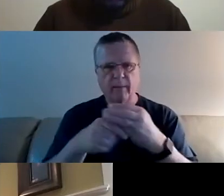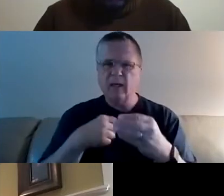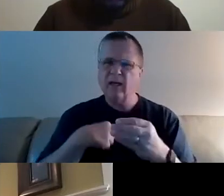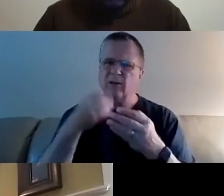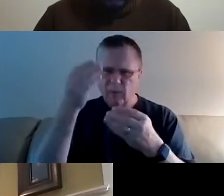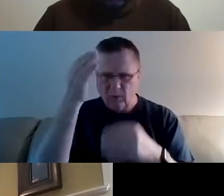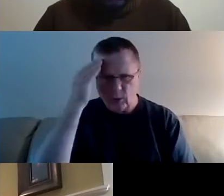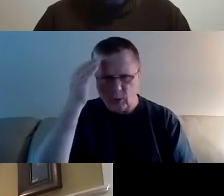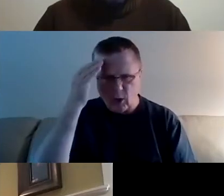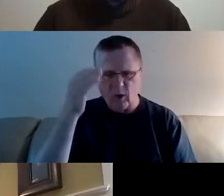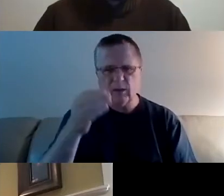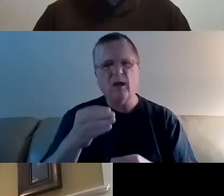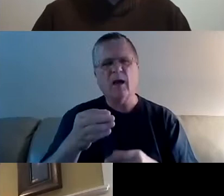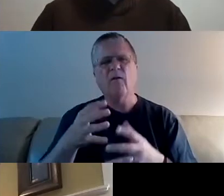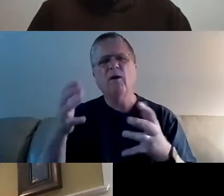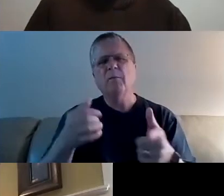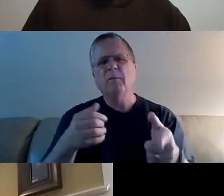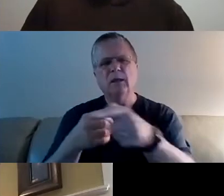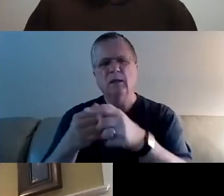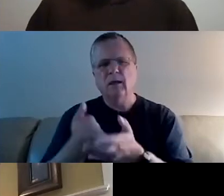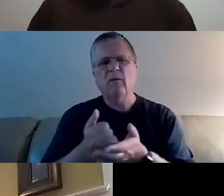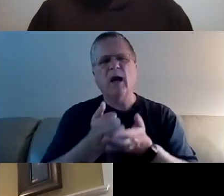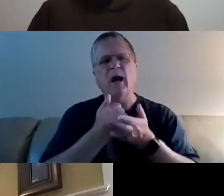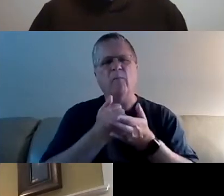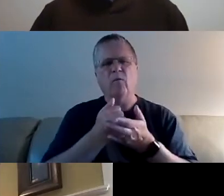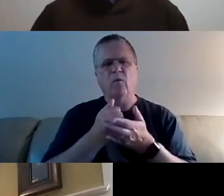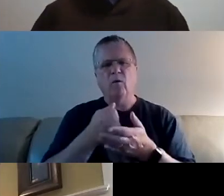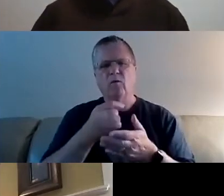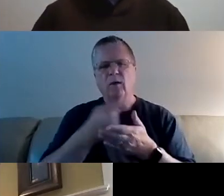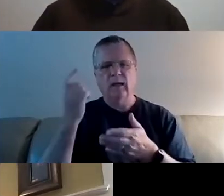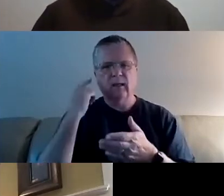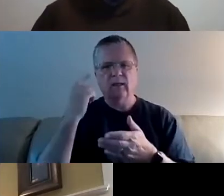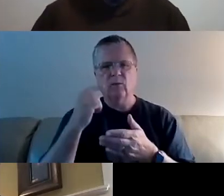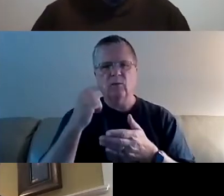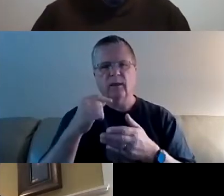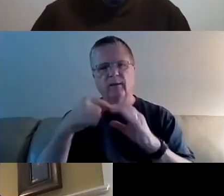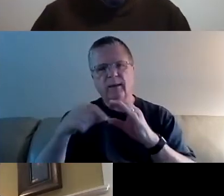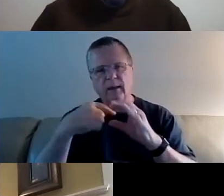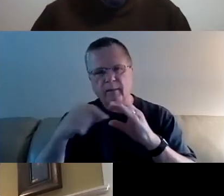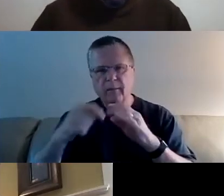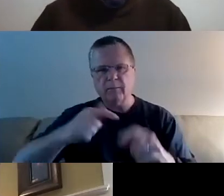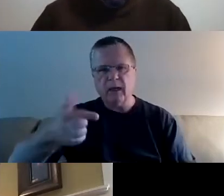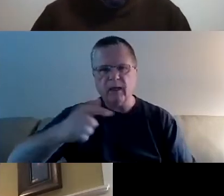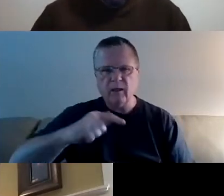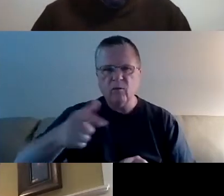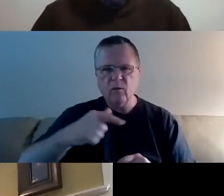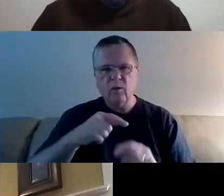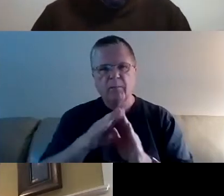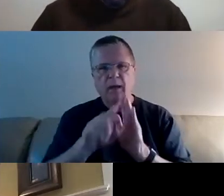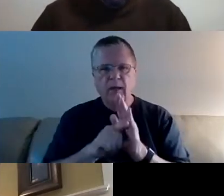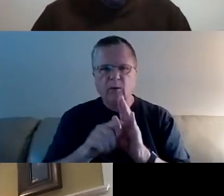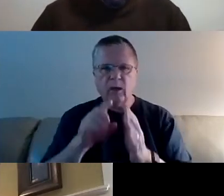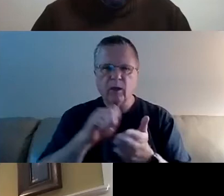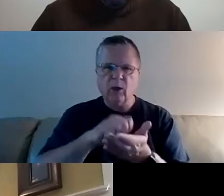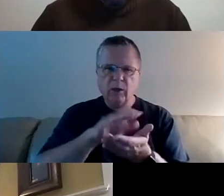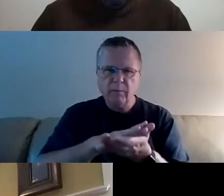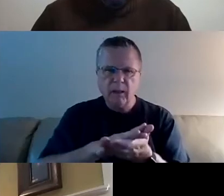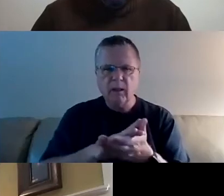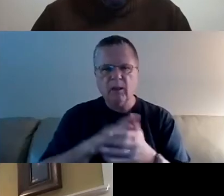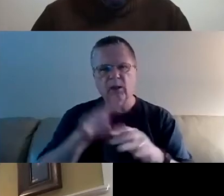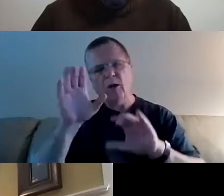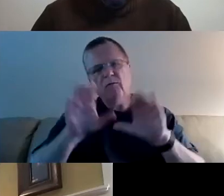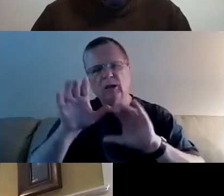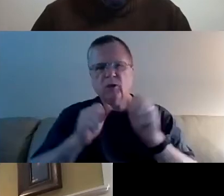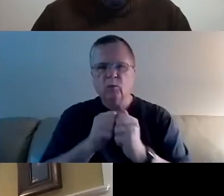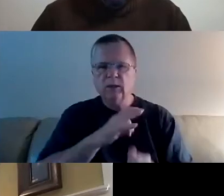how helpful they were over the last week. Had exchanges of emails, lots of background documentation, conversations with staff and